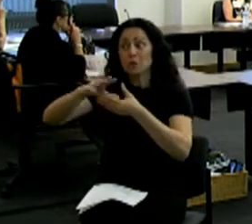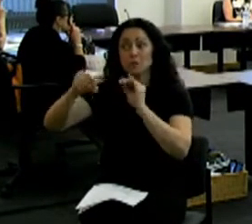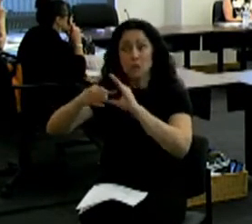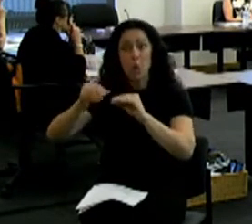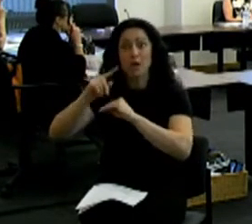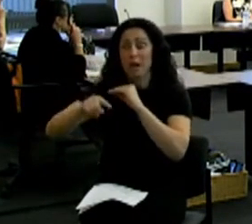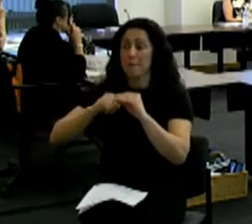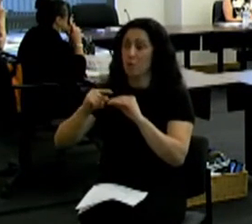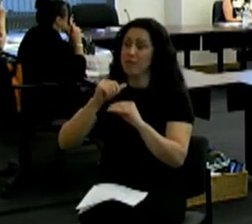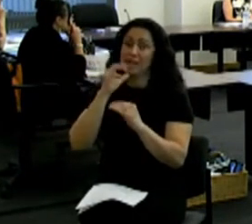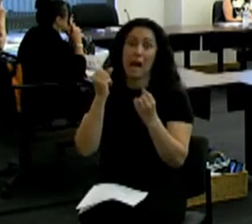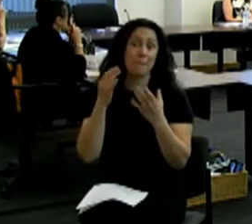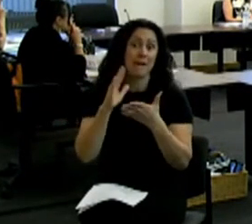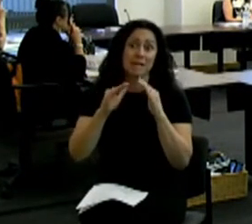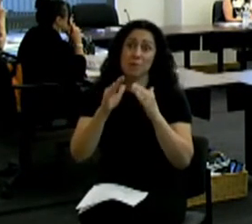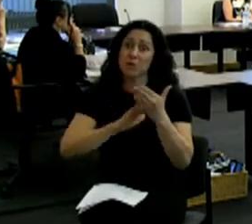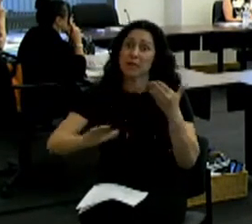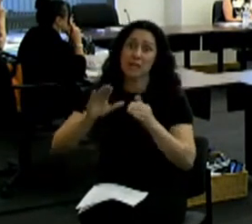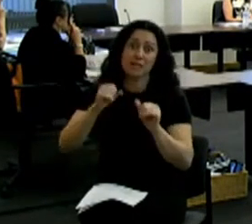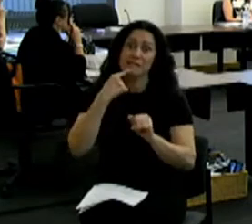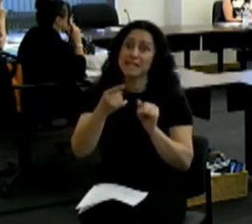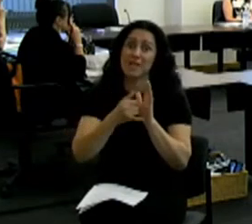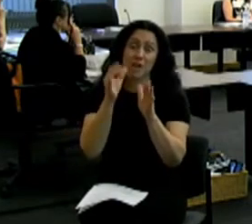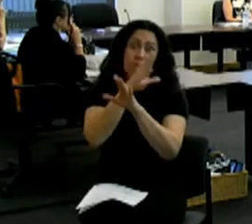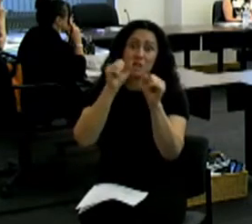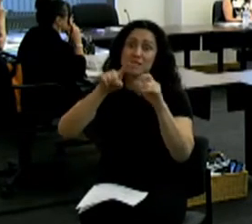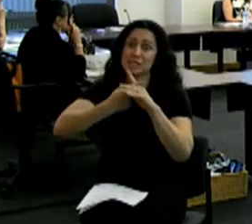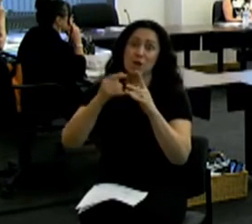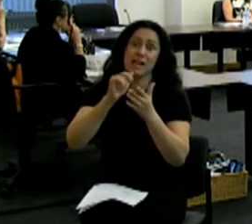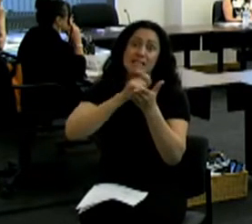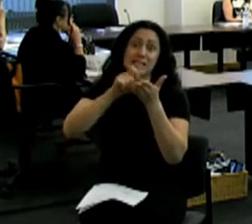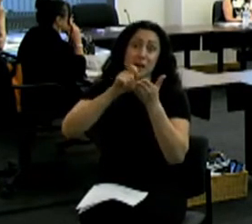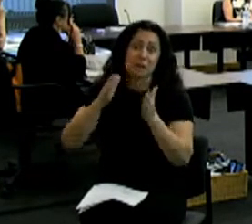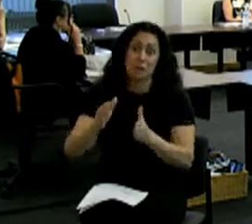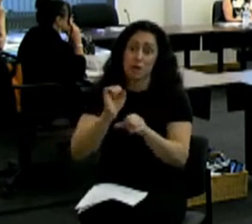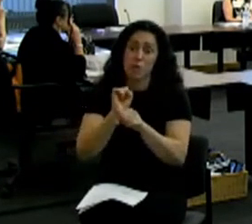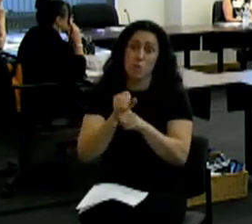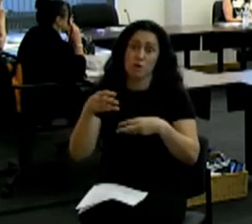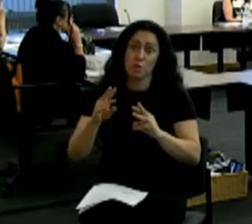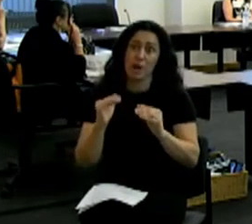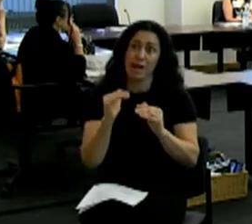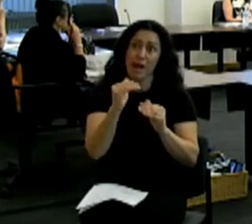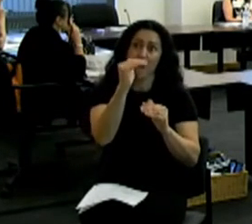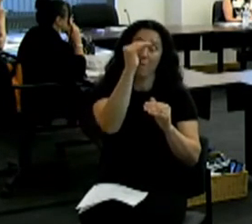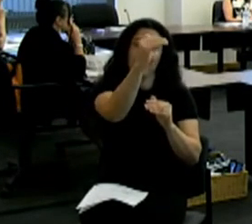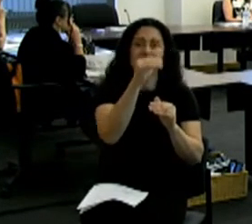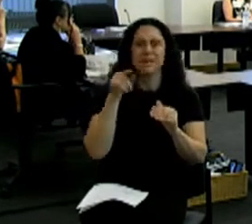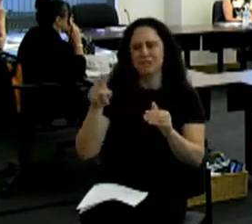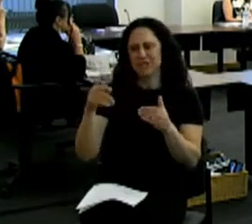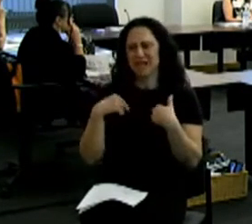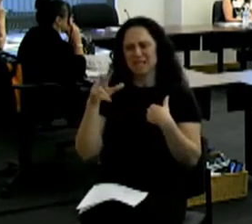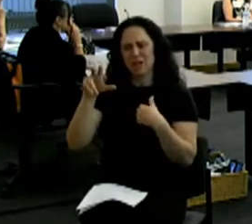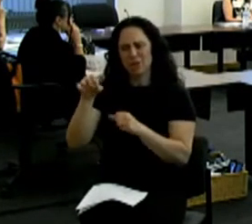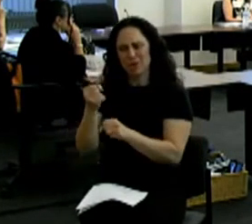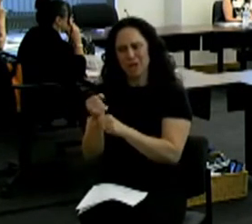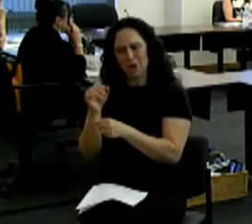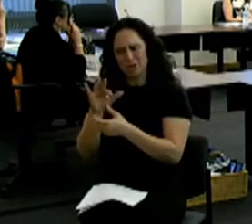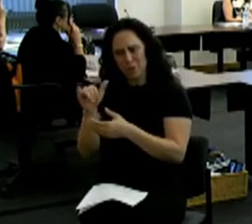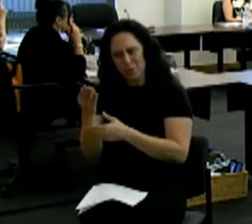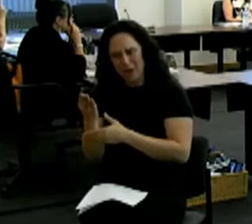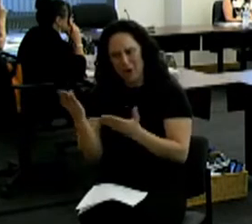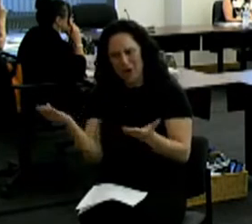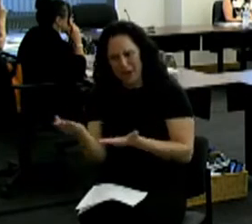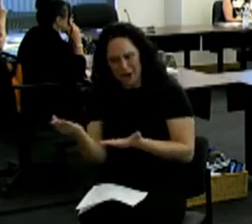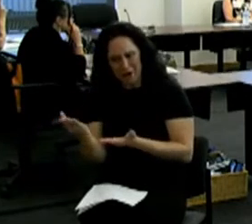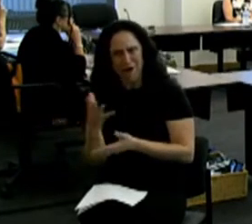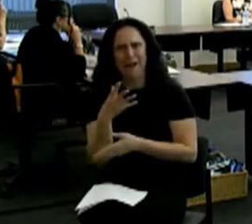of, not many community colleges can say that a president started as a secretary and worked their way up. She has a 30-year career here,